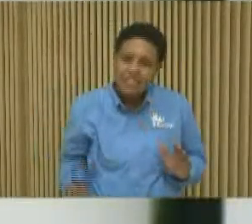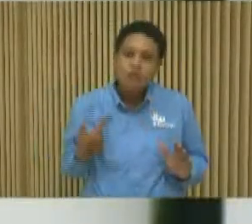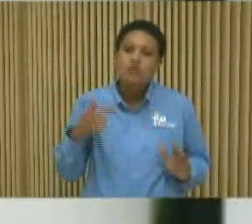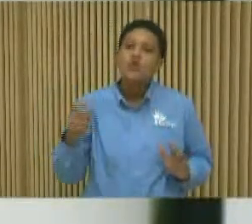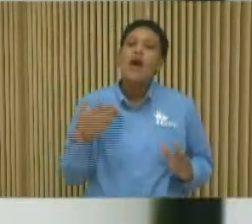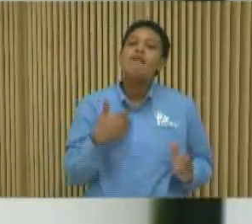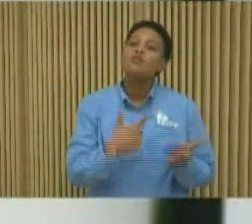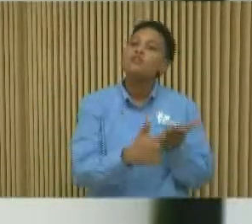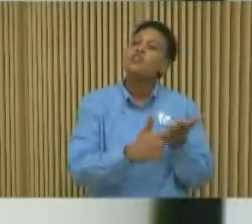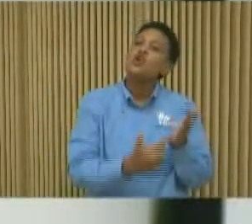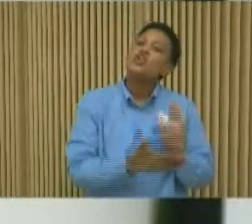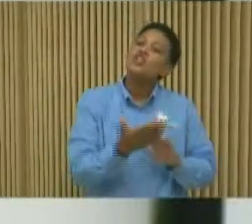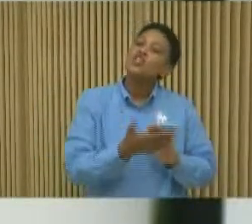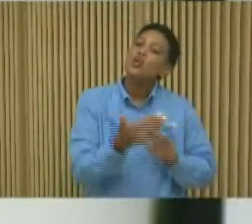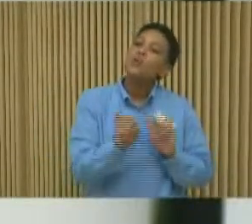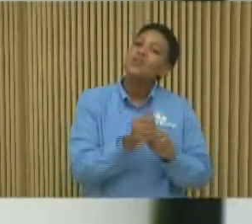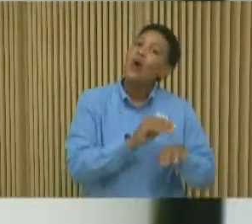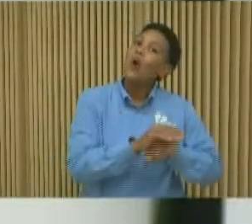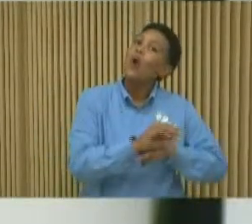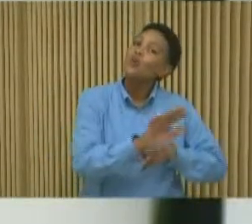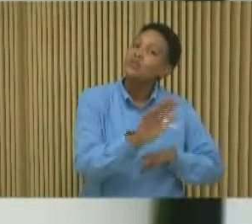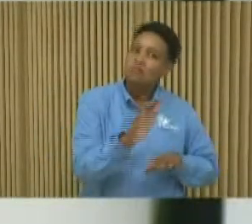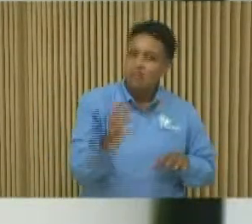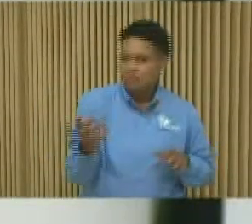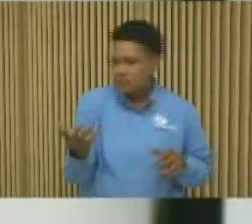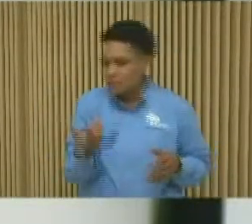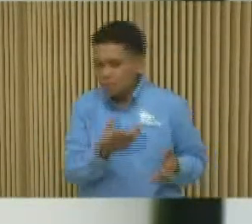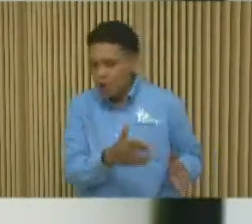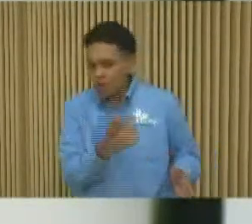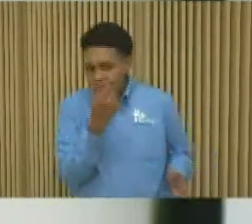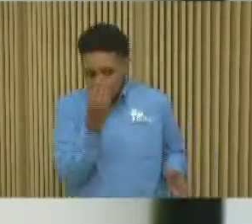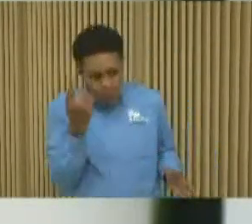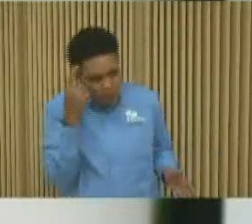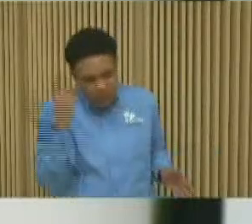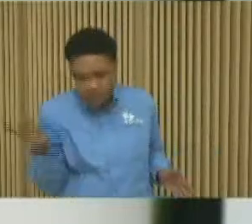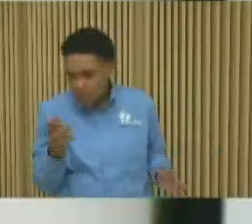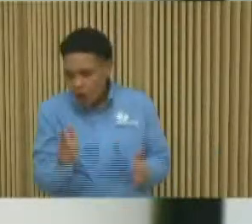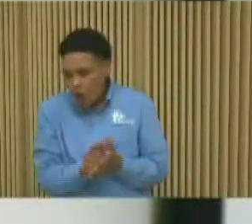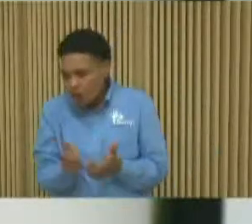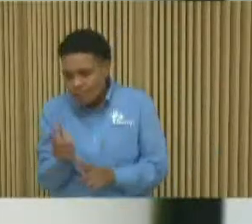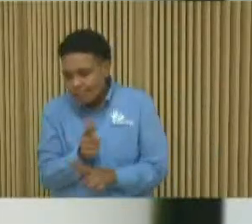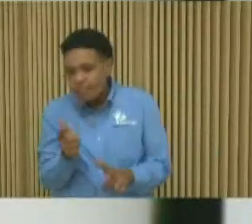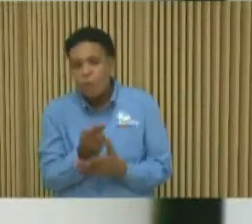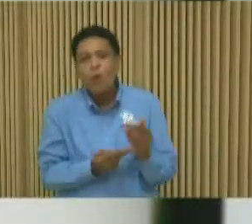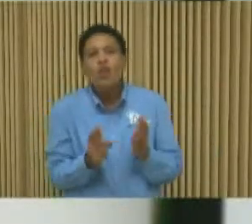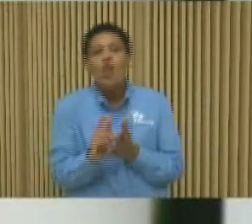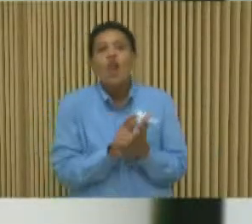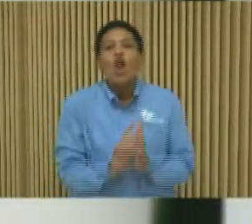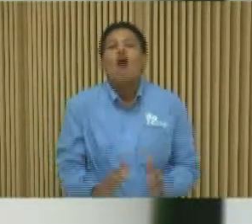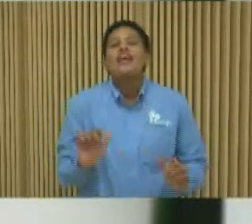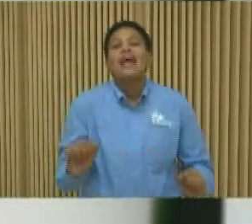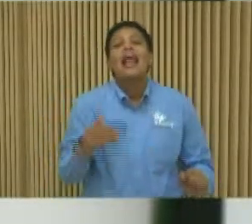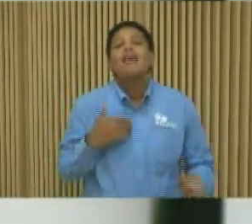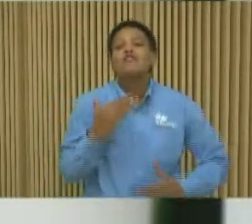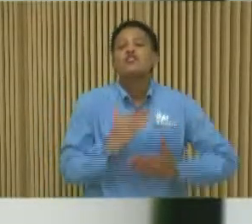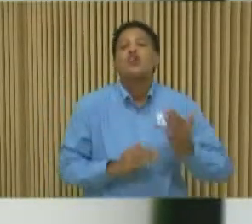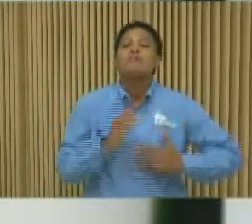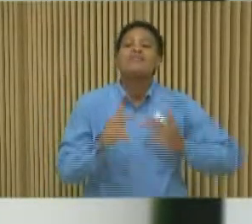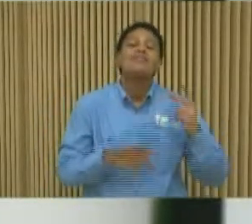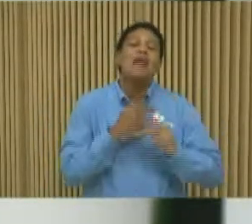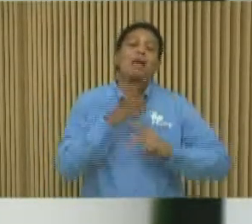some discussions with counsel. Yes. And I mean, between both attorneys, then there can be some form